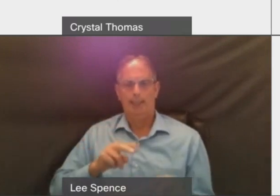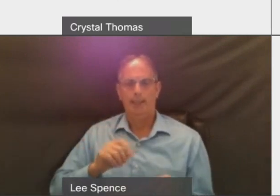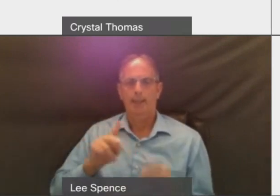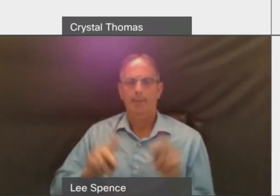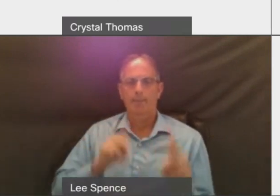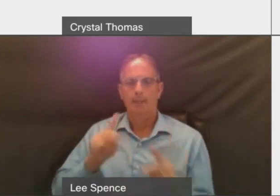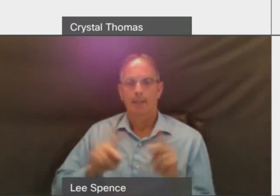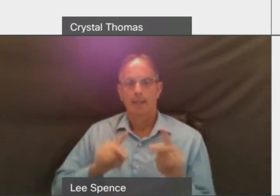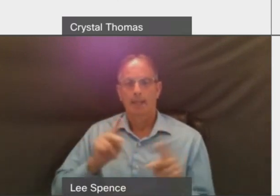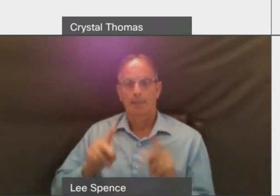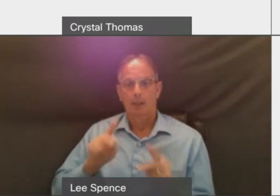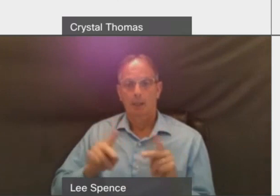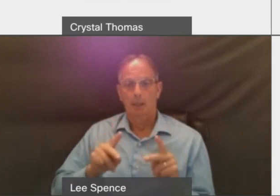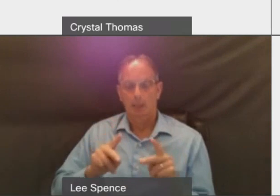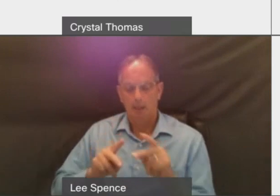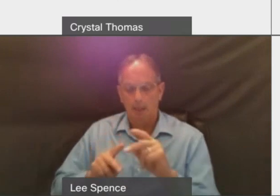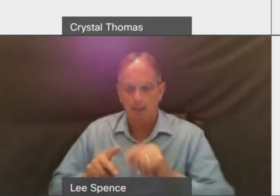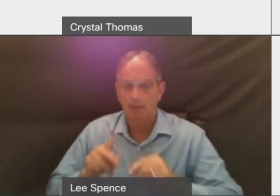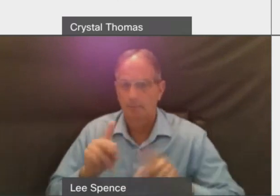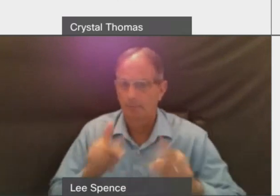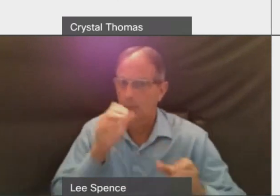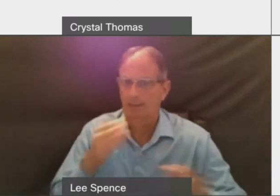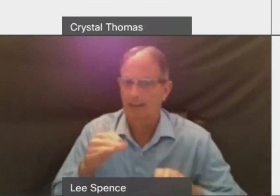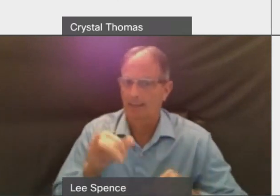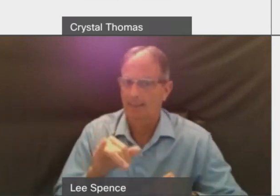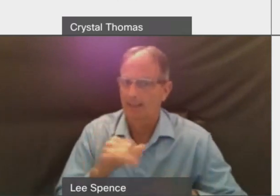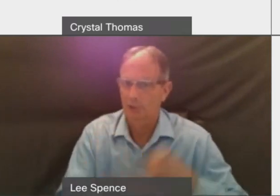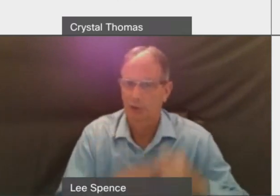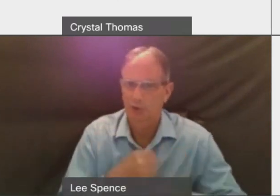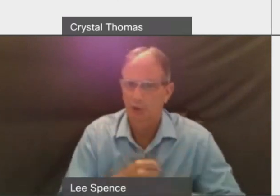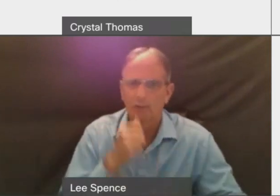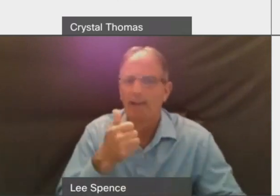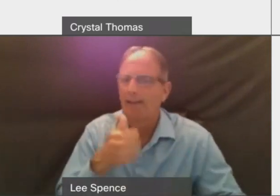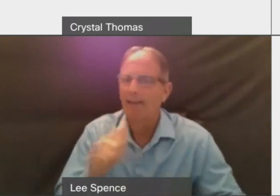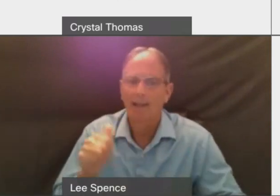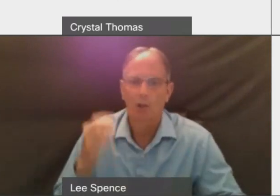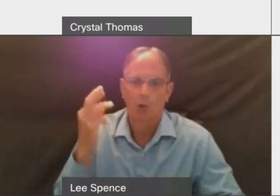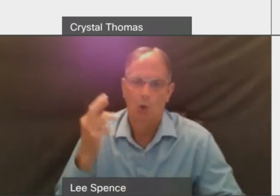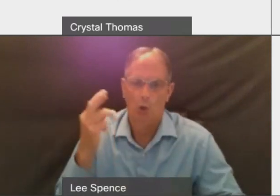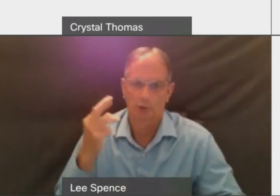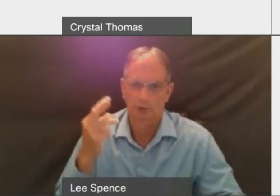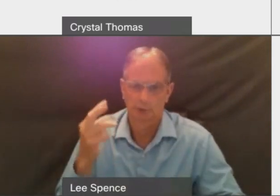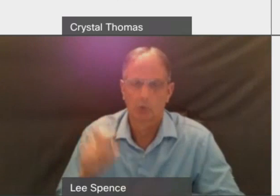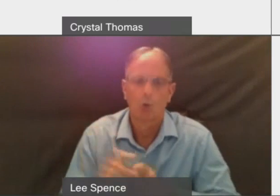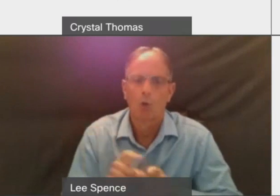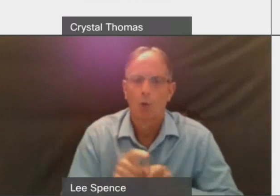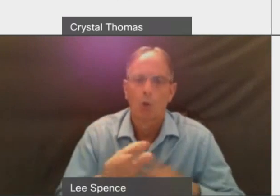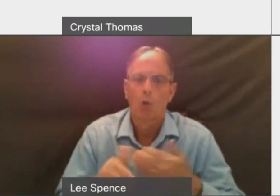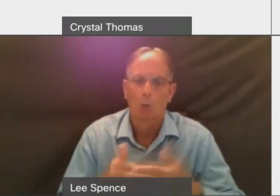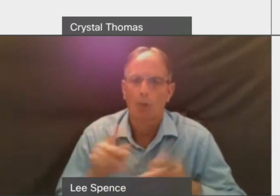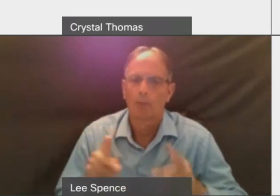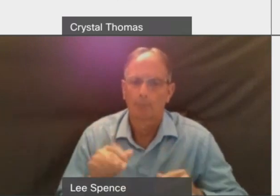people who died during the year from any cause, as well as all people who had